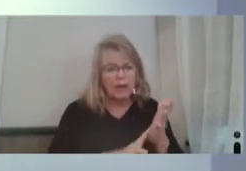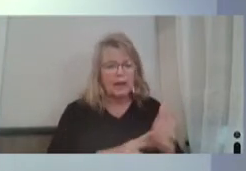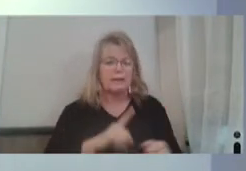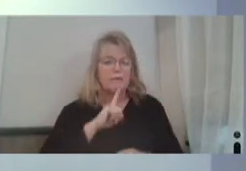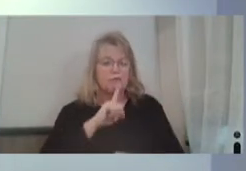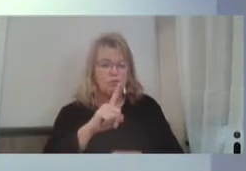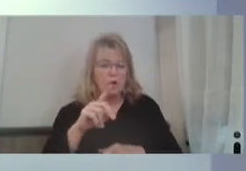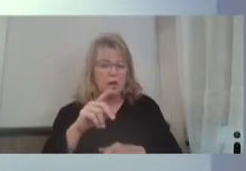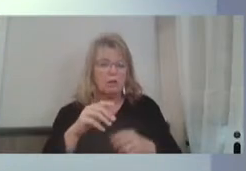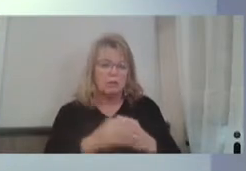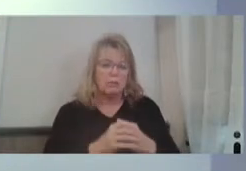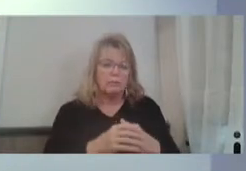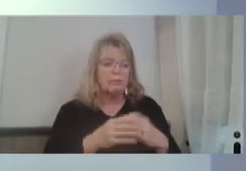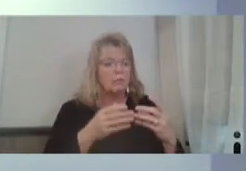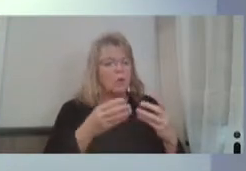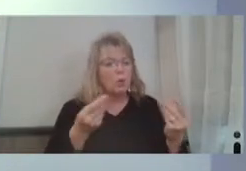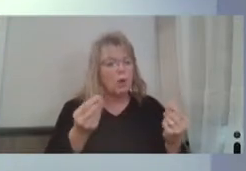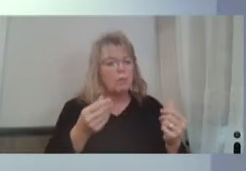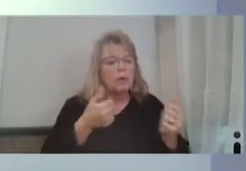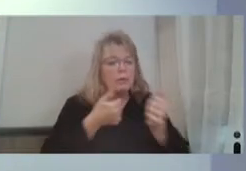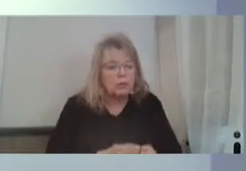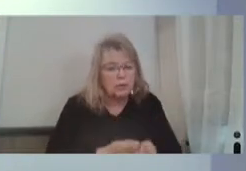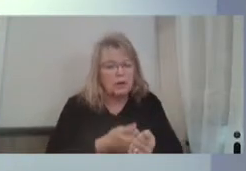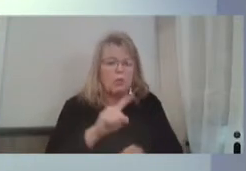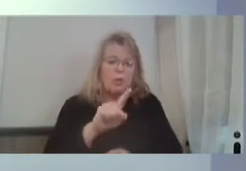pursuant to NCGS